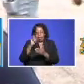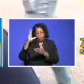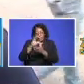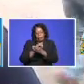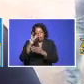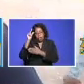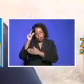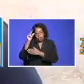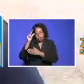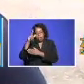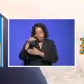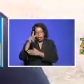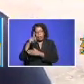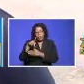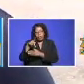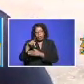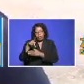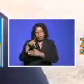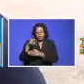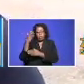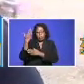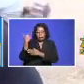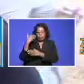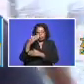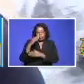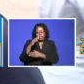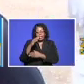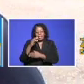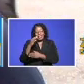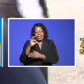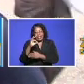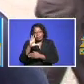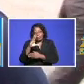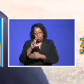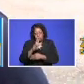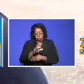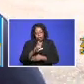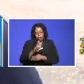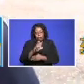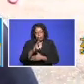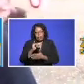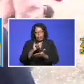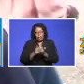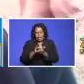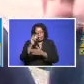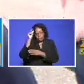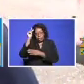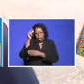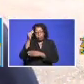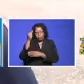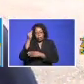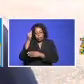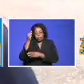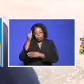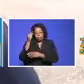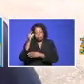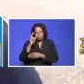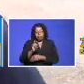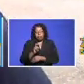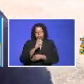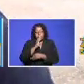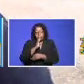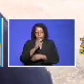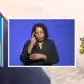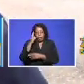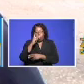a philosophy since 1953 that has emphasized that a government must be